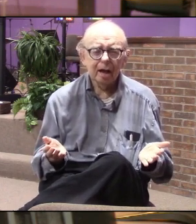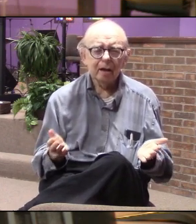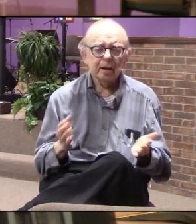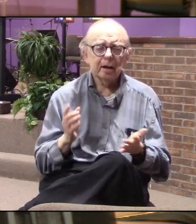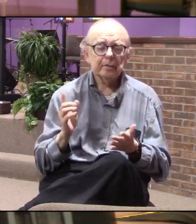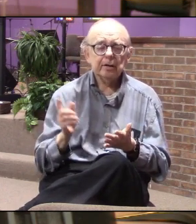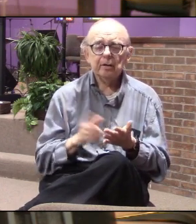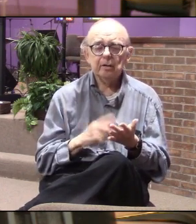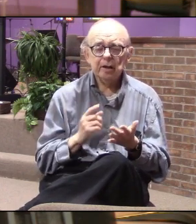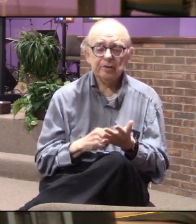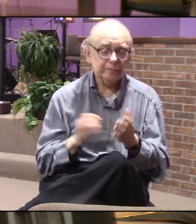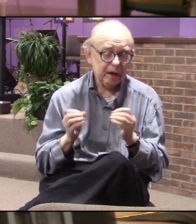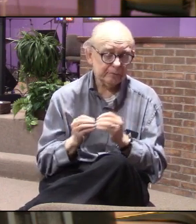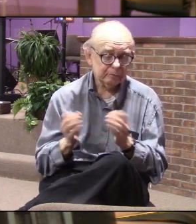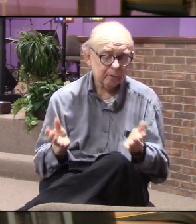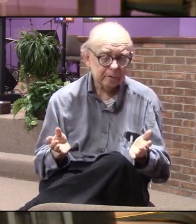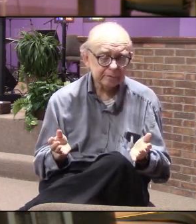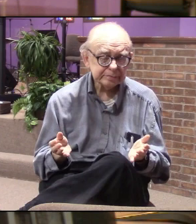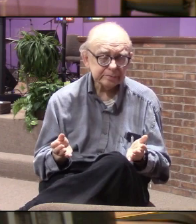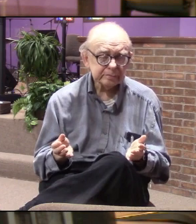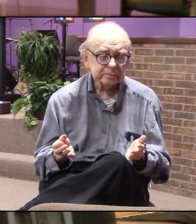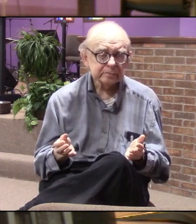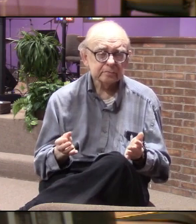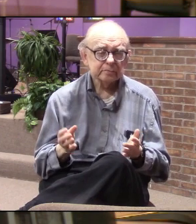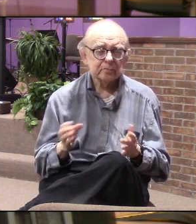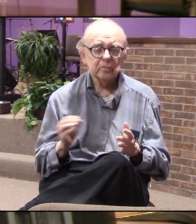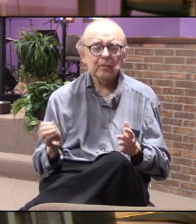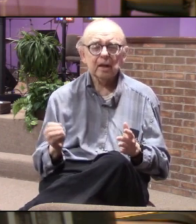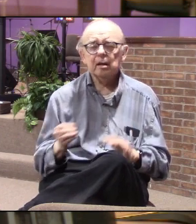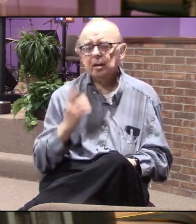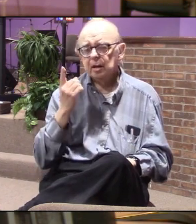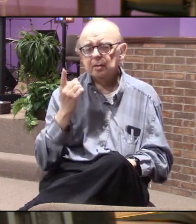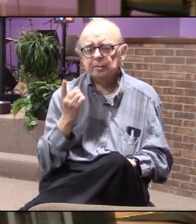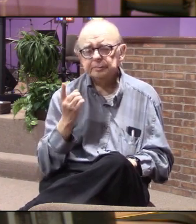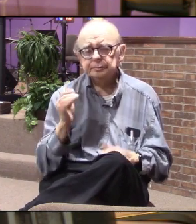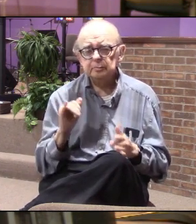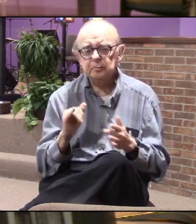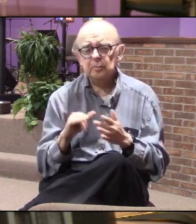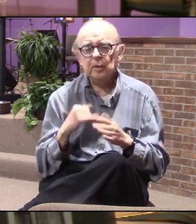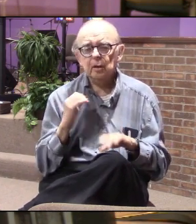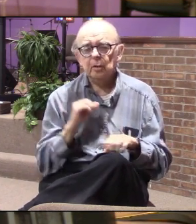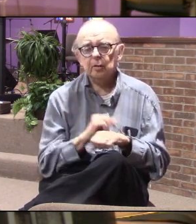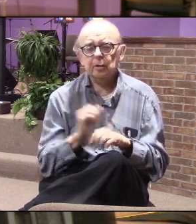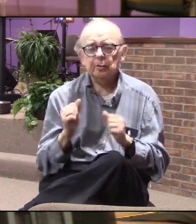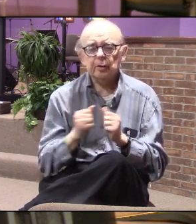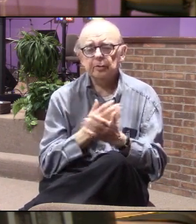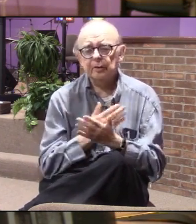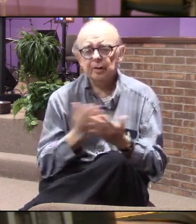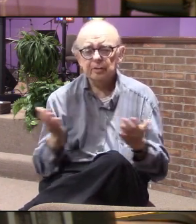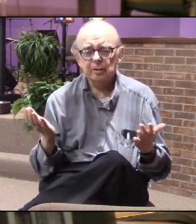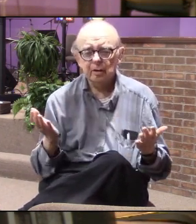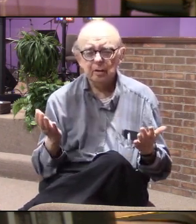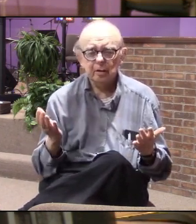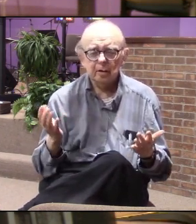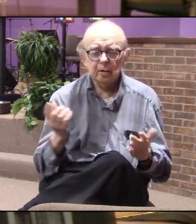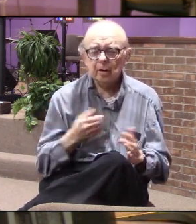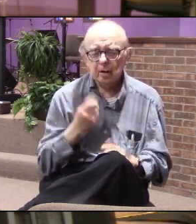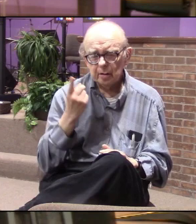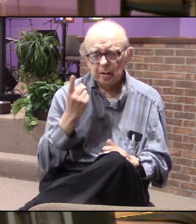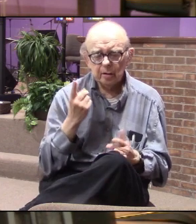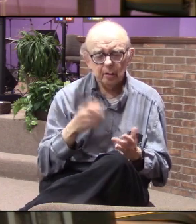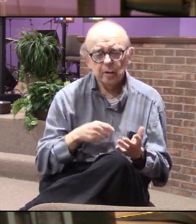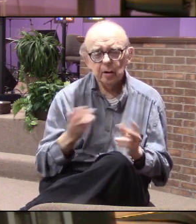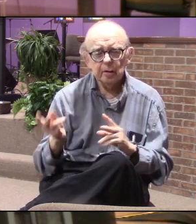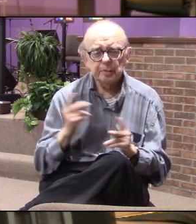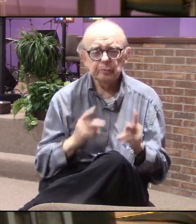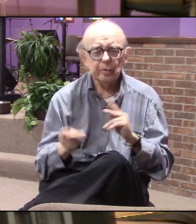And sometimes more. And understanding that we're dealing with those things, and so we understand what other